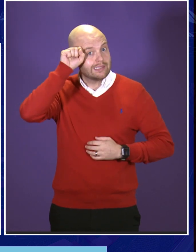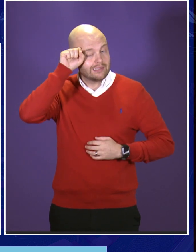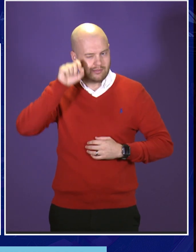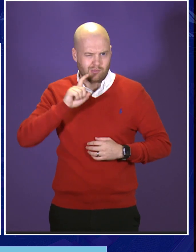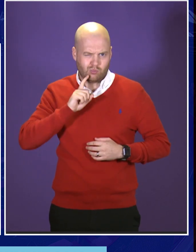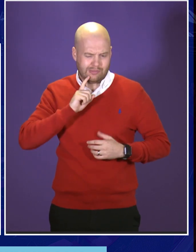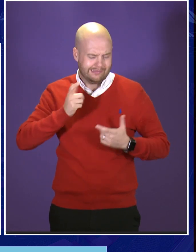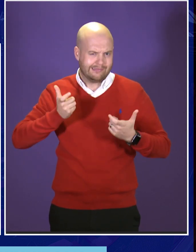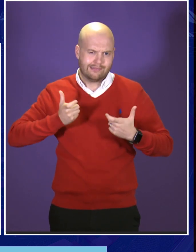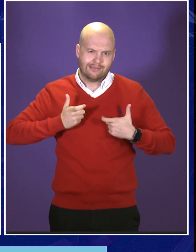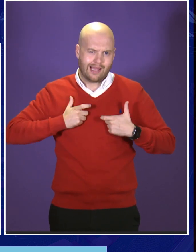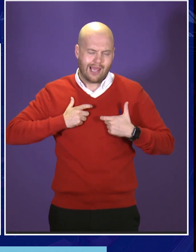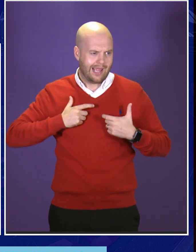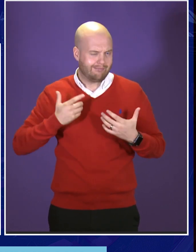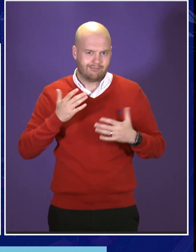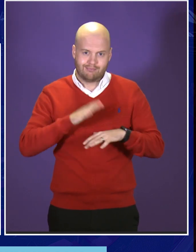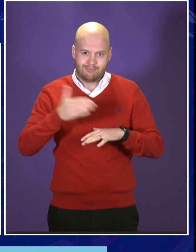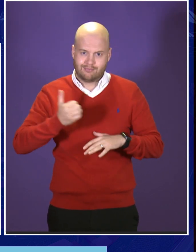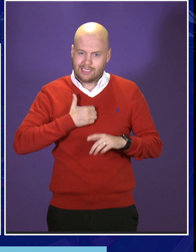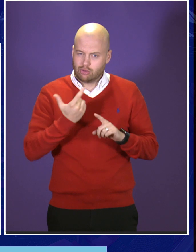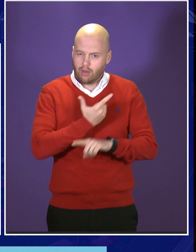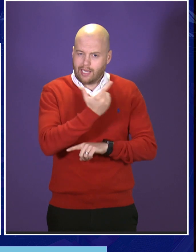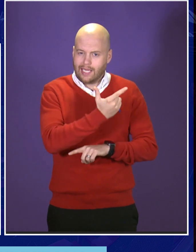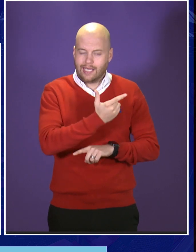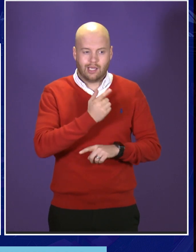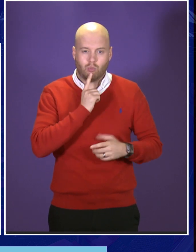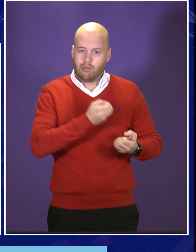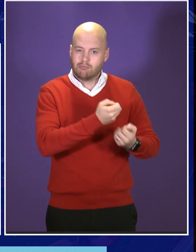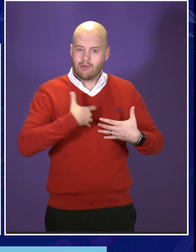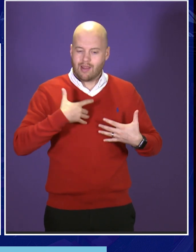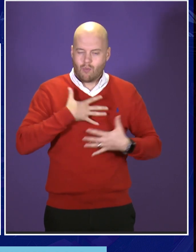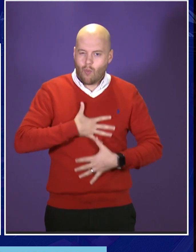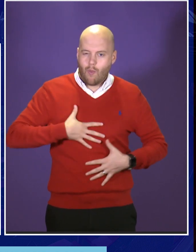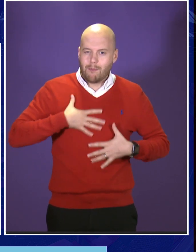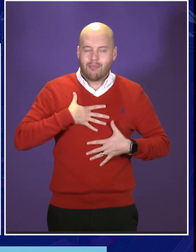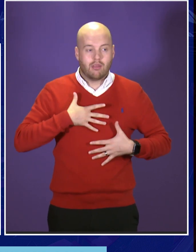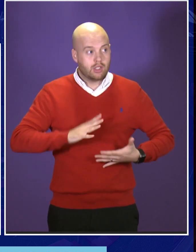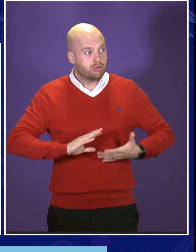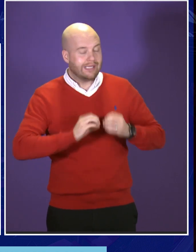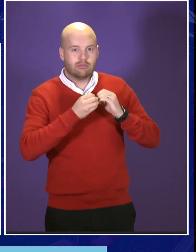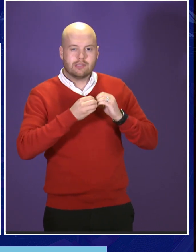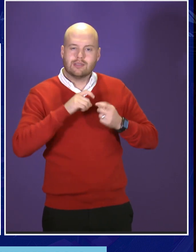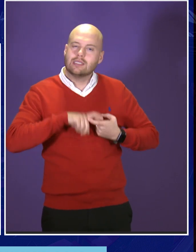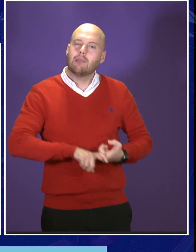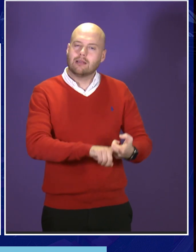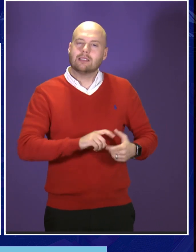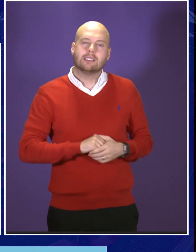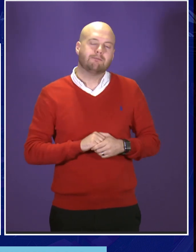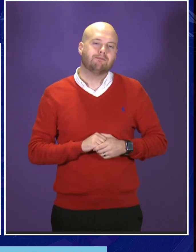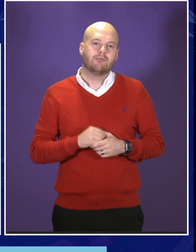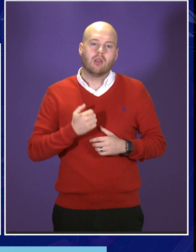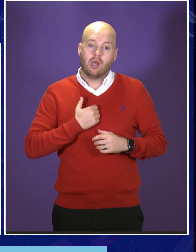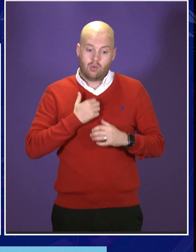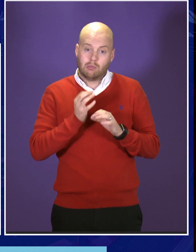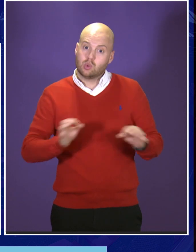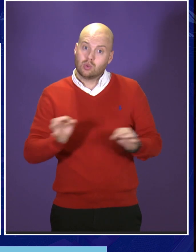journeys, soothes the wounds, inspires creation, provides warmth and stability. The music we write in response is our